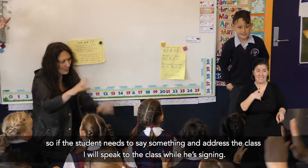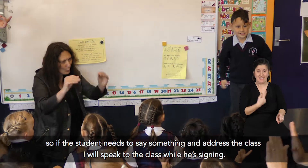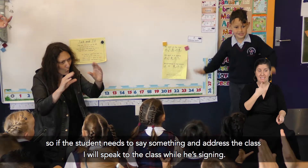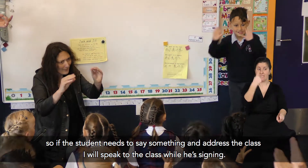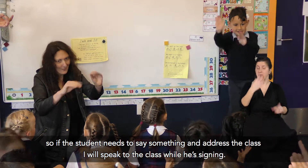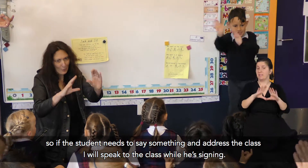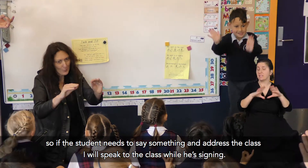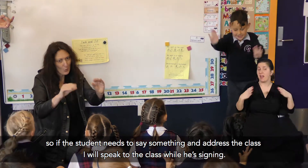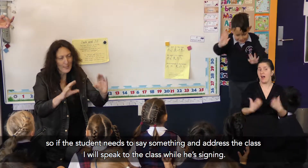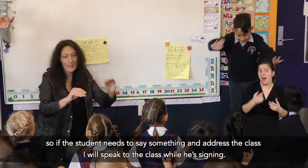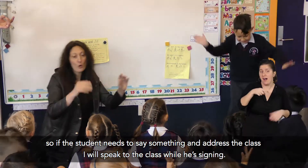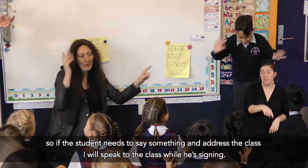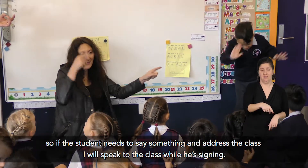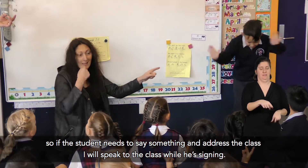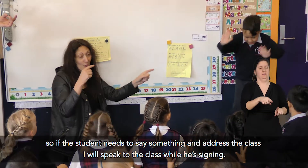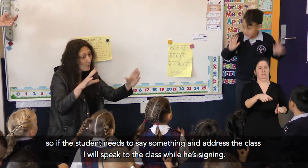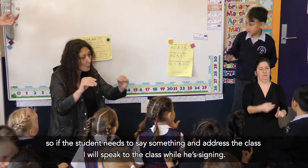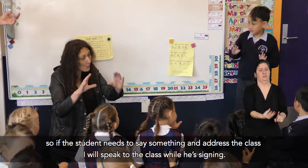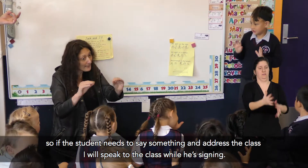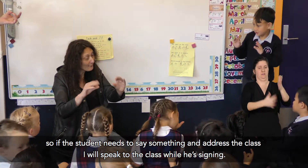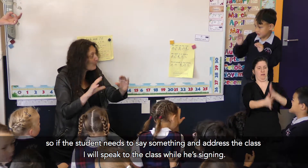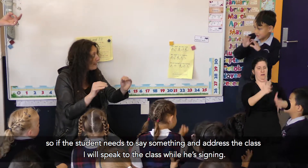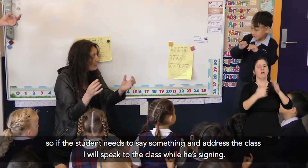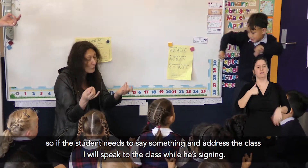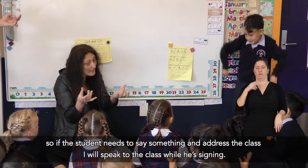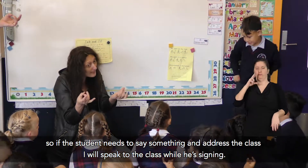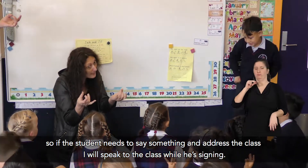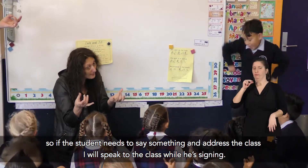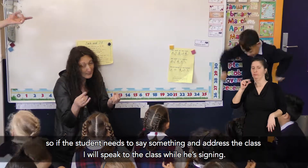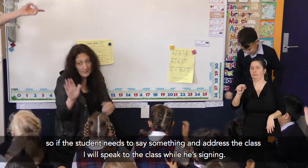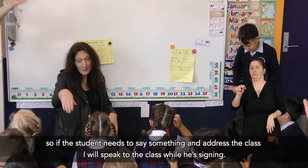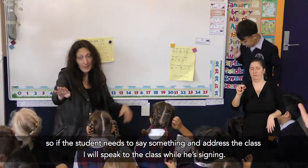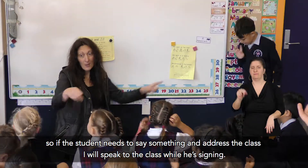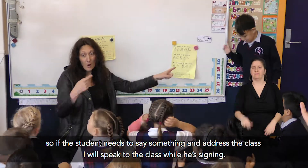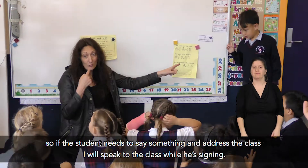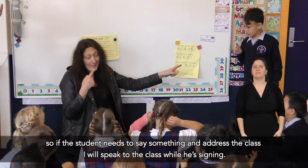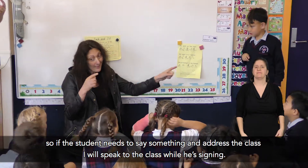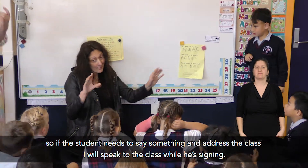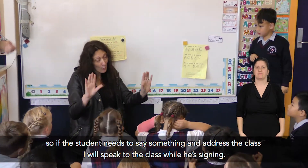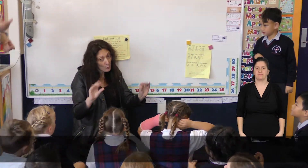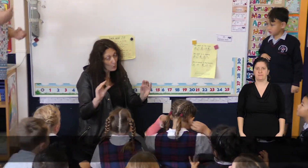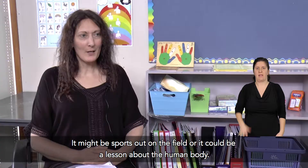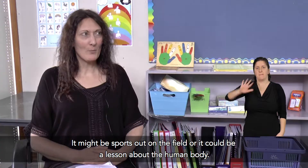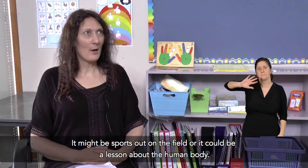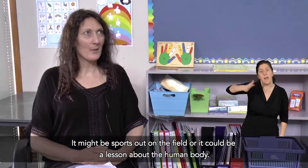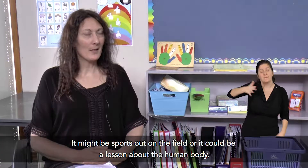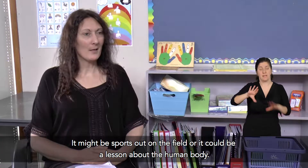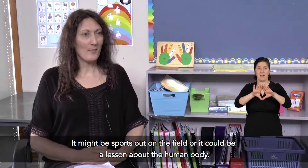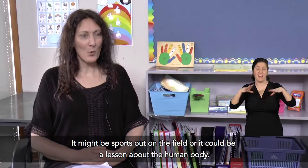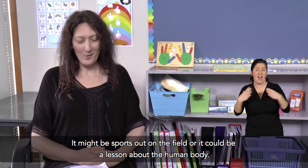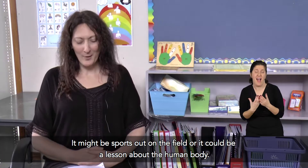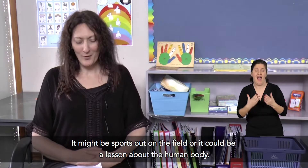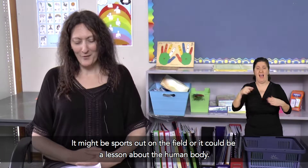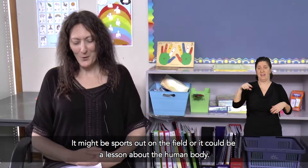if the student needs to say something and address the class, I will speak to the class while he's signing. It might